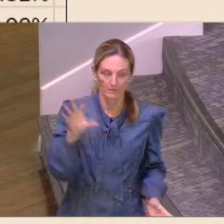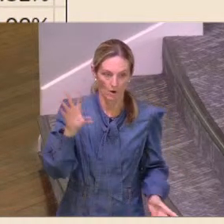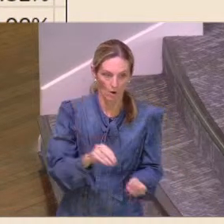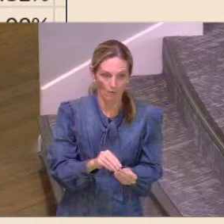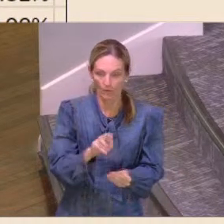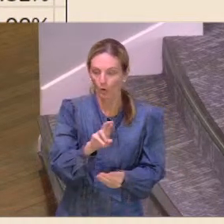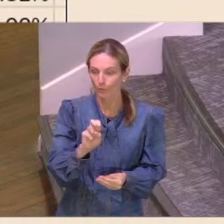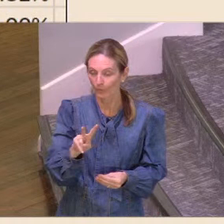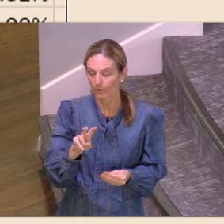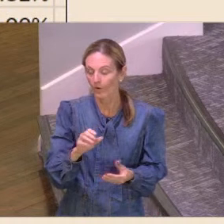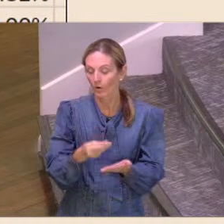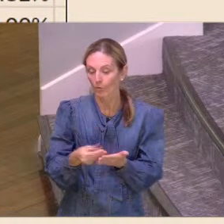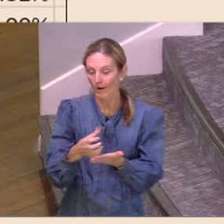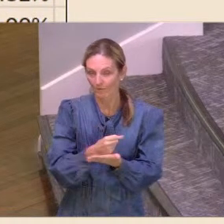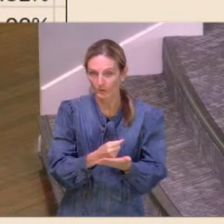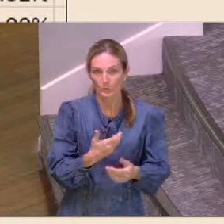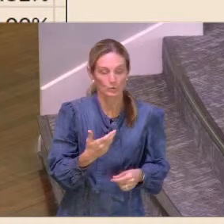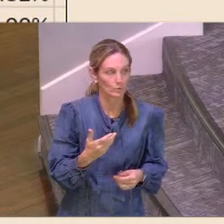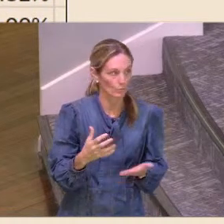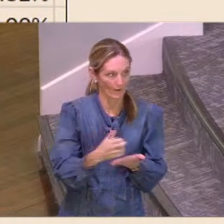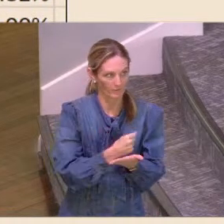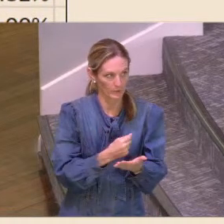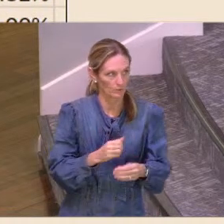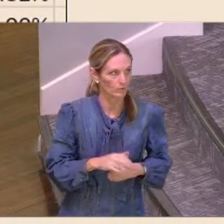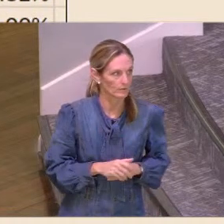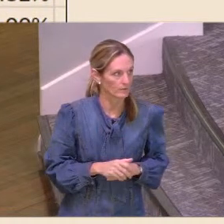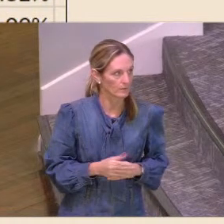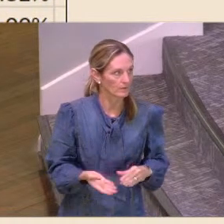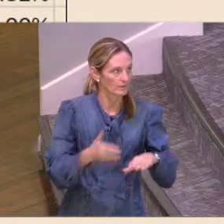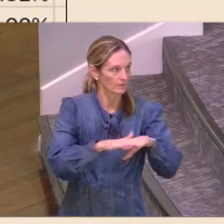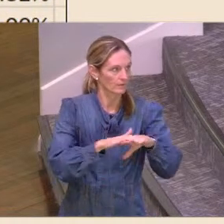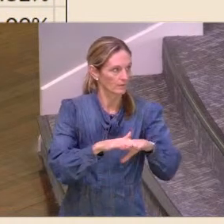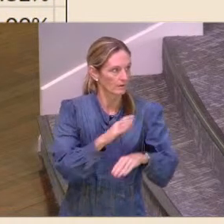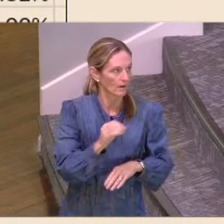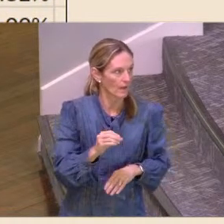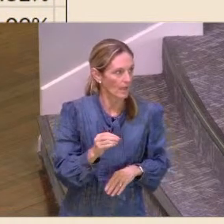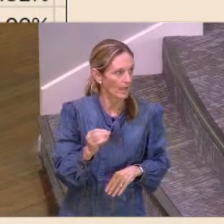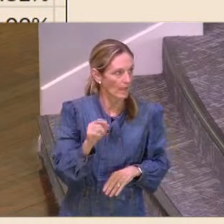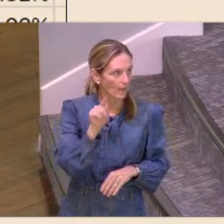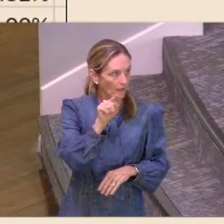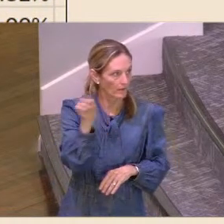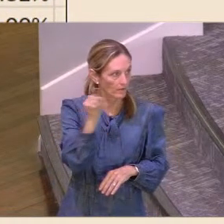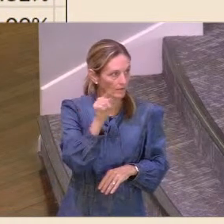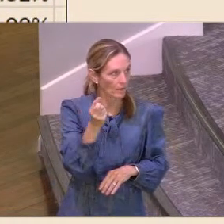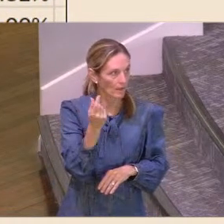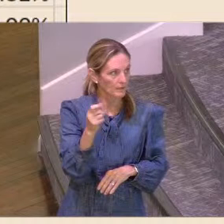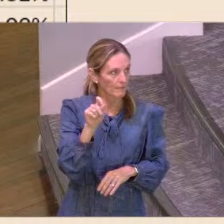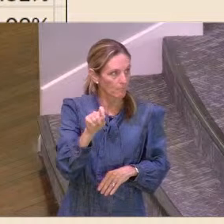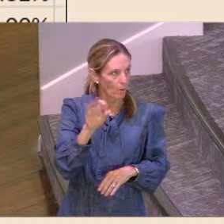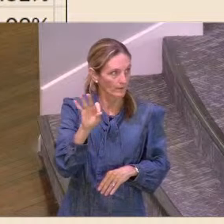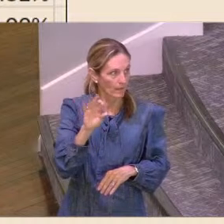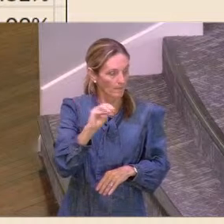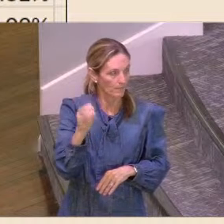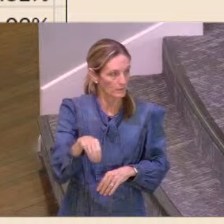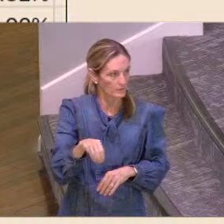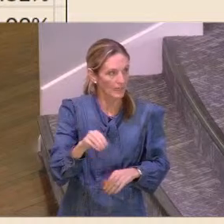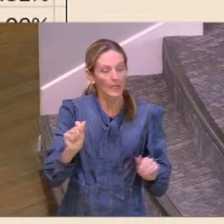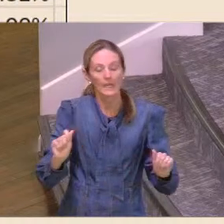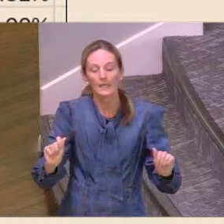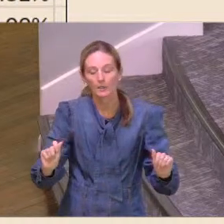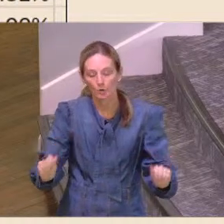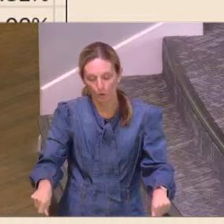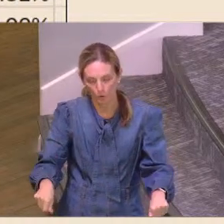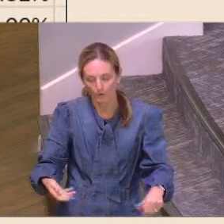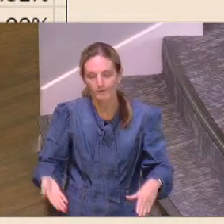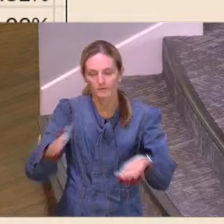almost 6.5%. The property tax is up at the top. Is 11.9%. Like I said, it could have gone all the